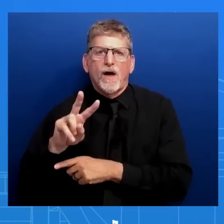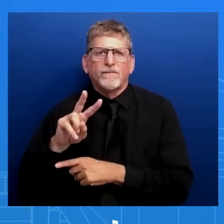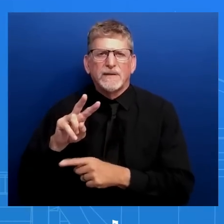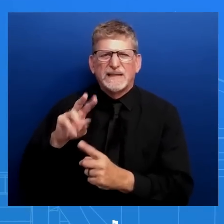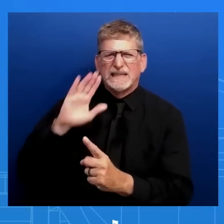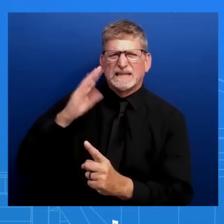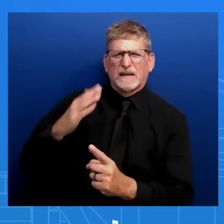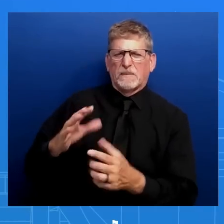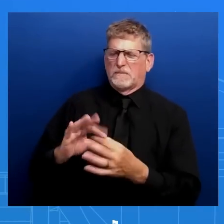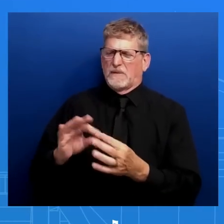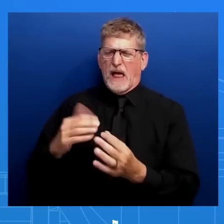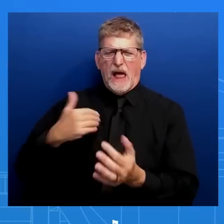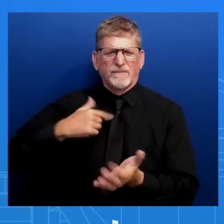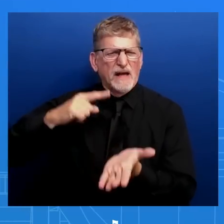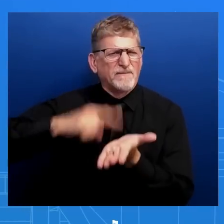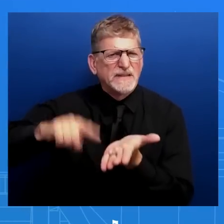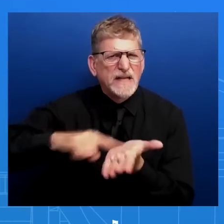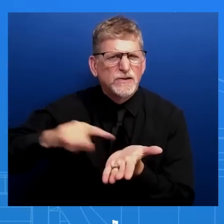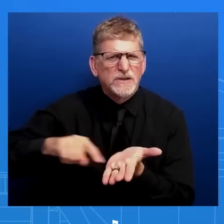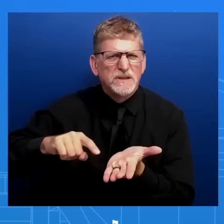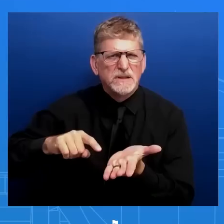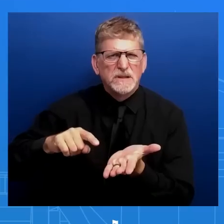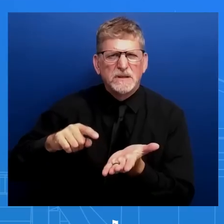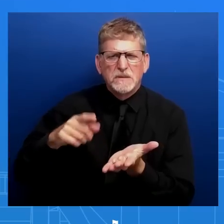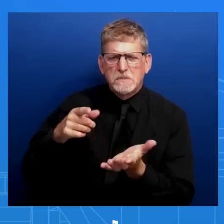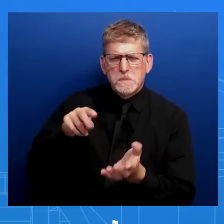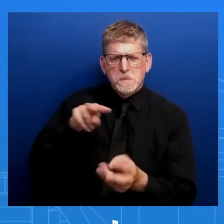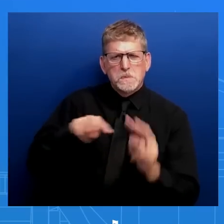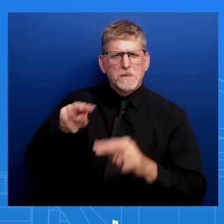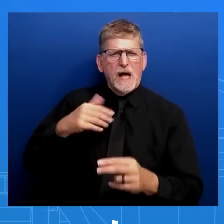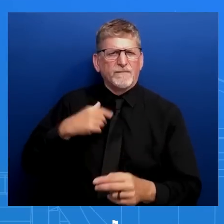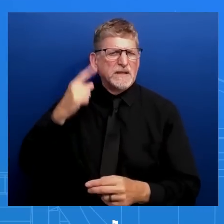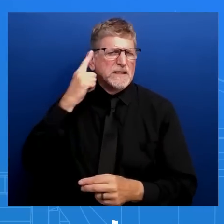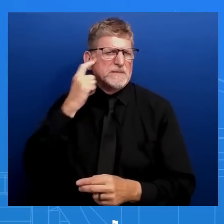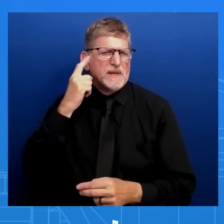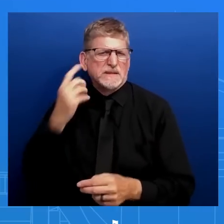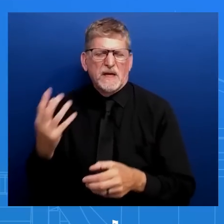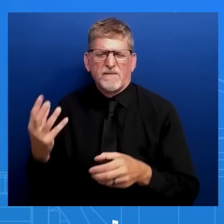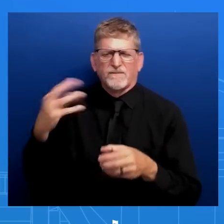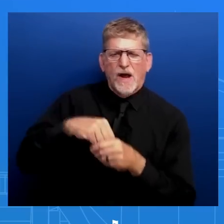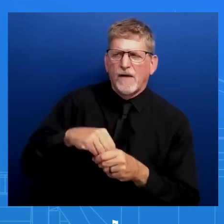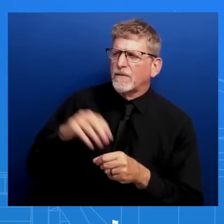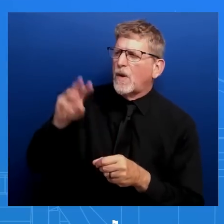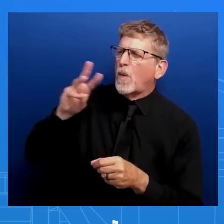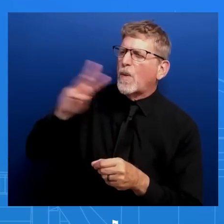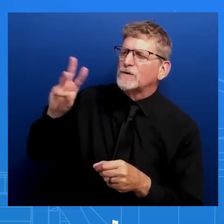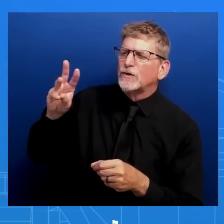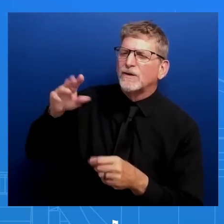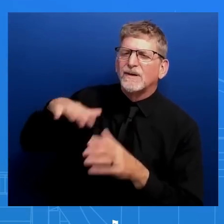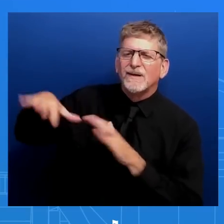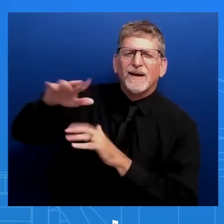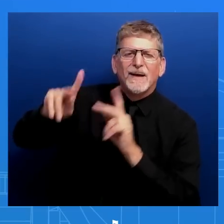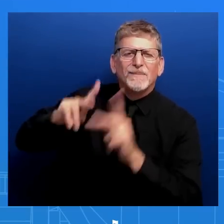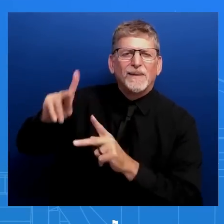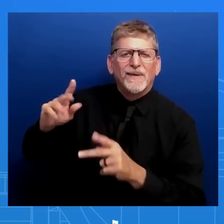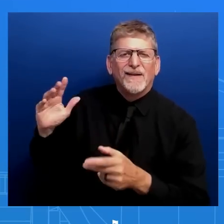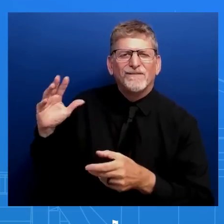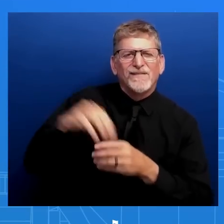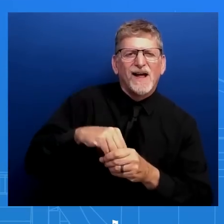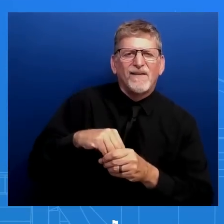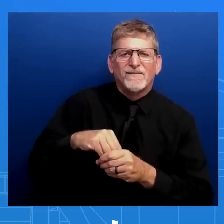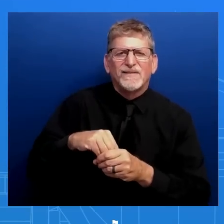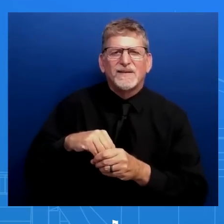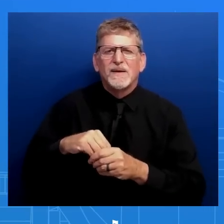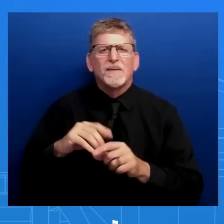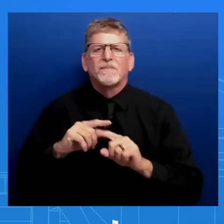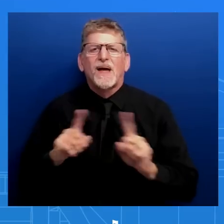suspicion of the involvement of Western intelligence services. And I think we could all spare Mr. Lavrov the effort by just making it clear